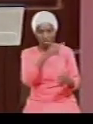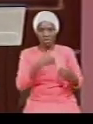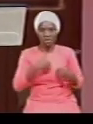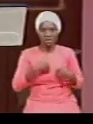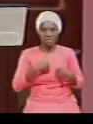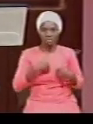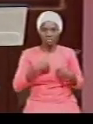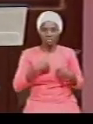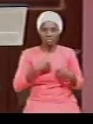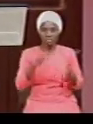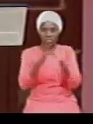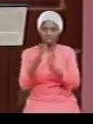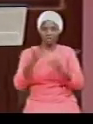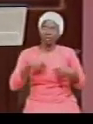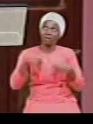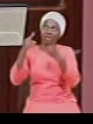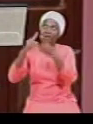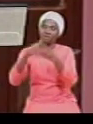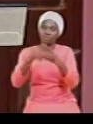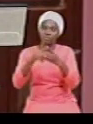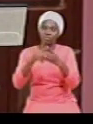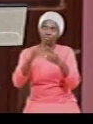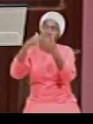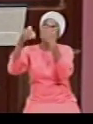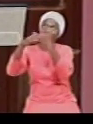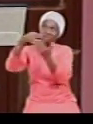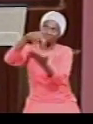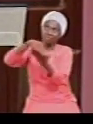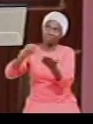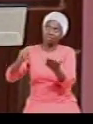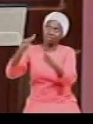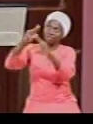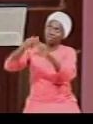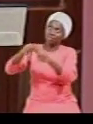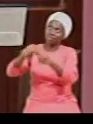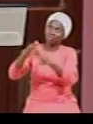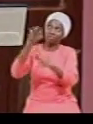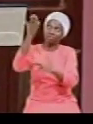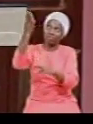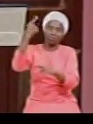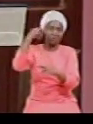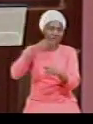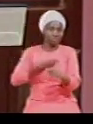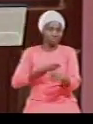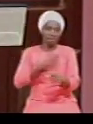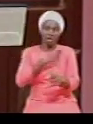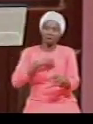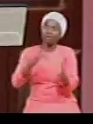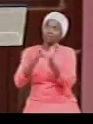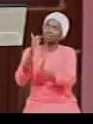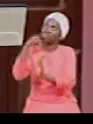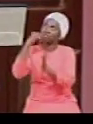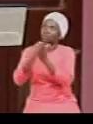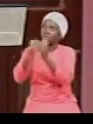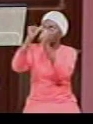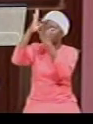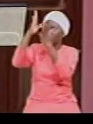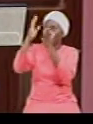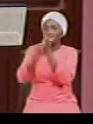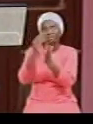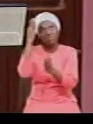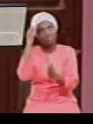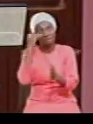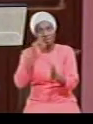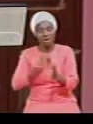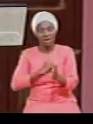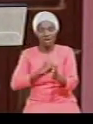heaven, standing there for us, sitting down there for us. And he says, Father, that's why